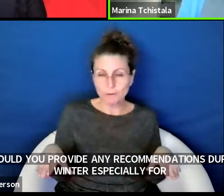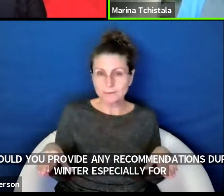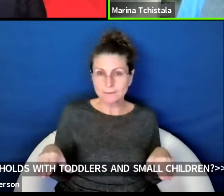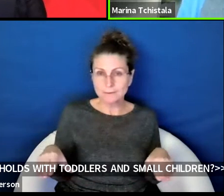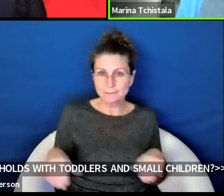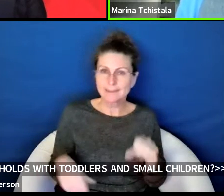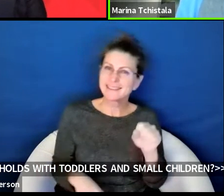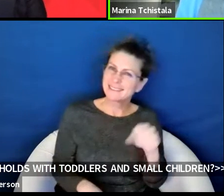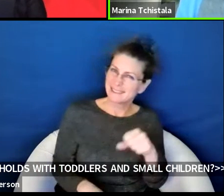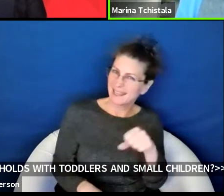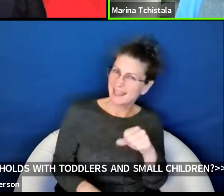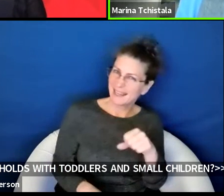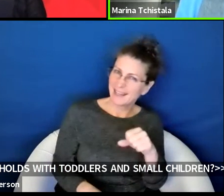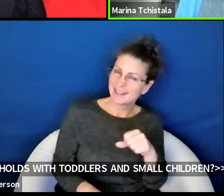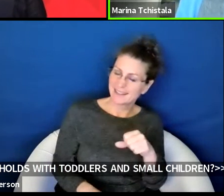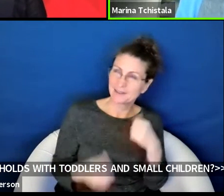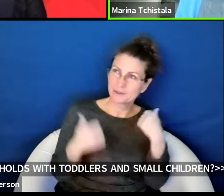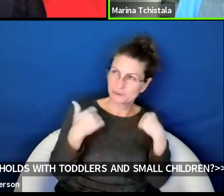presentation already.